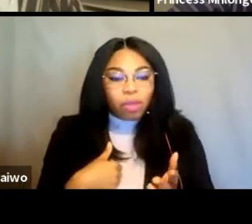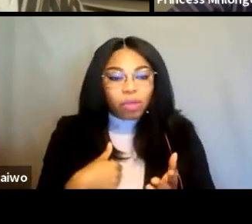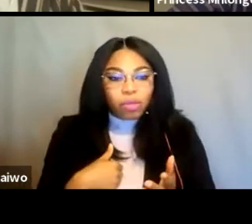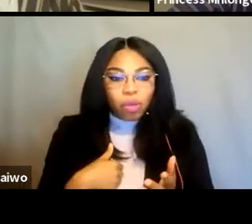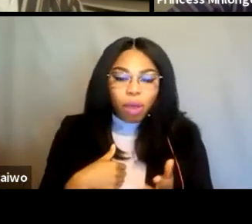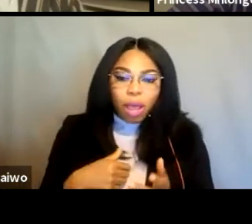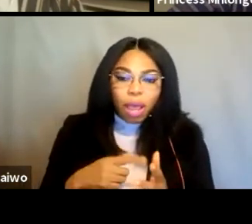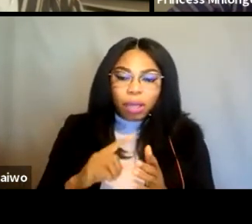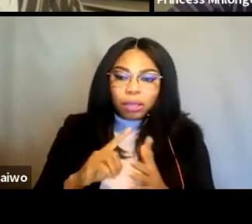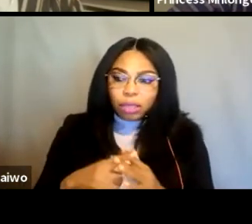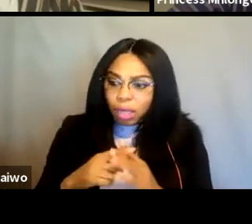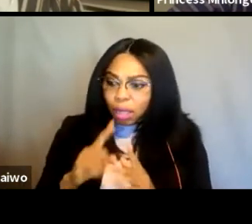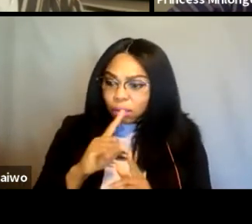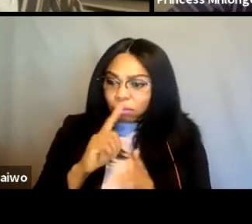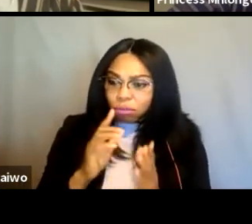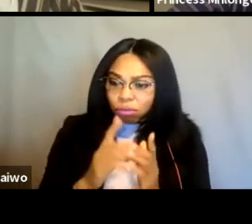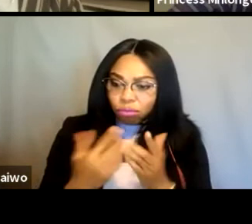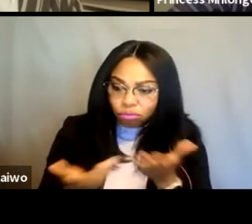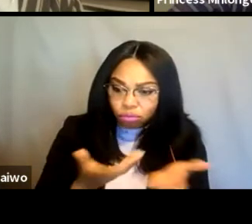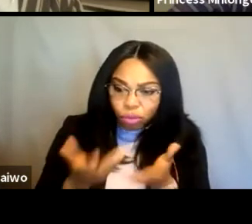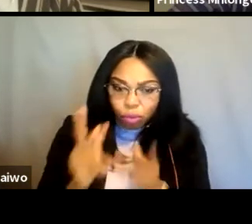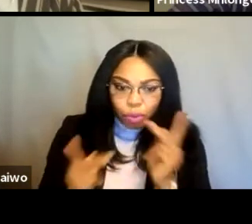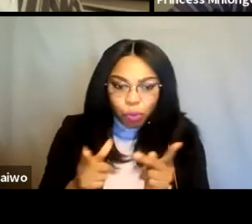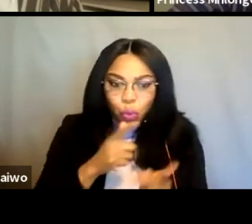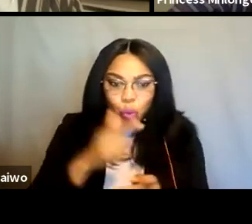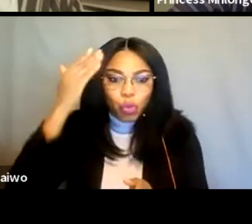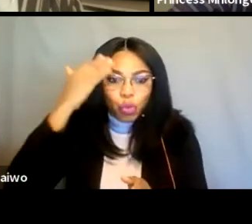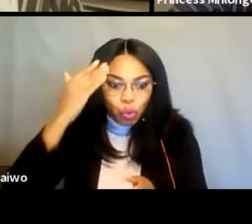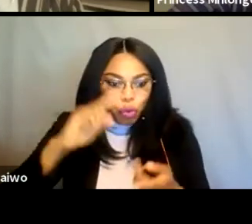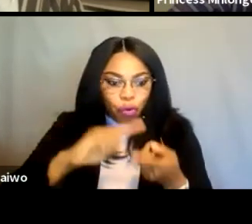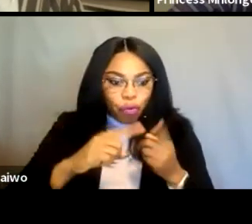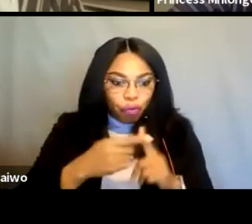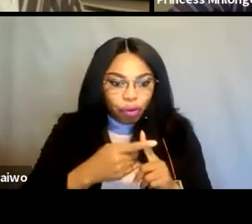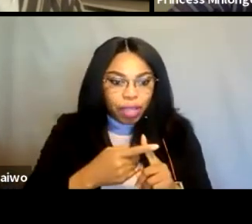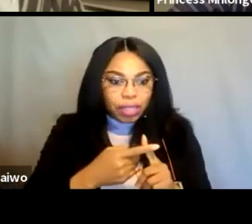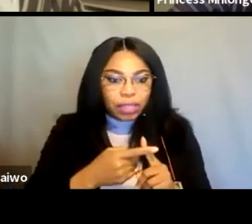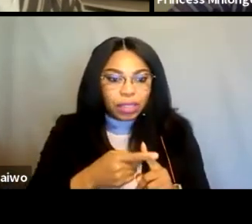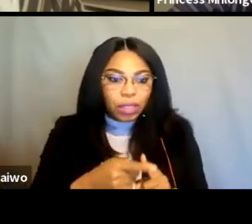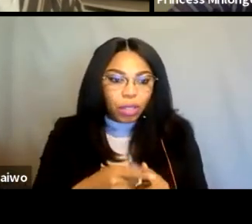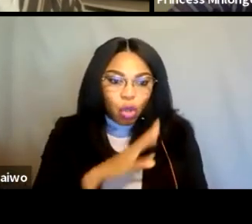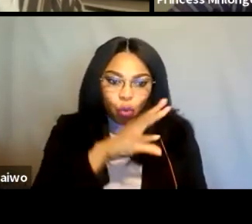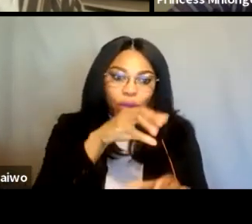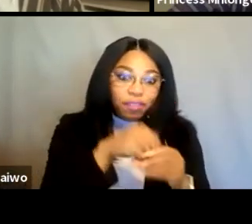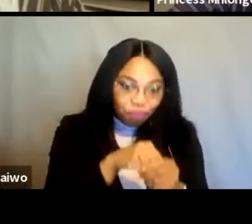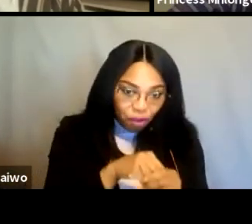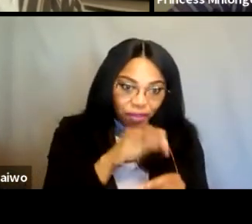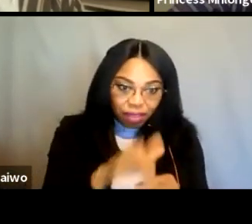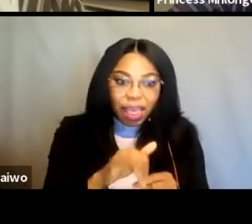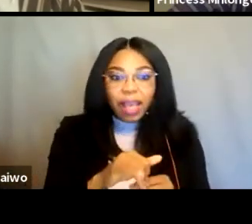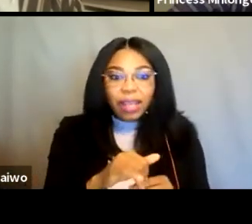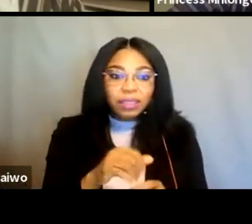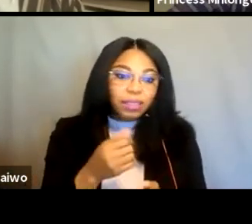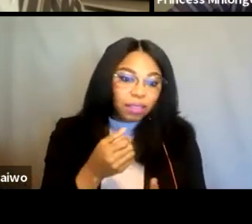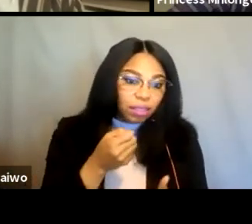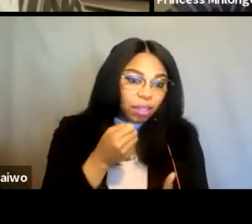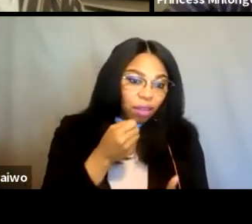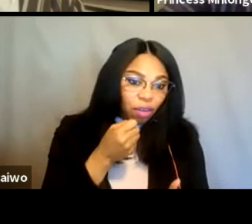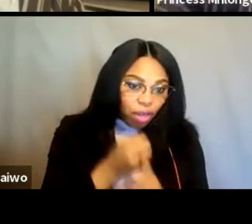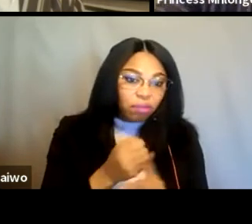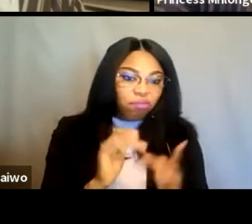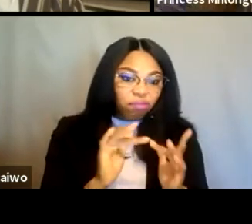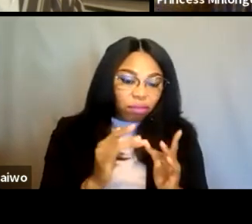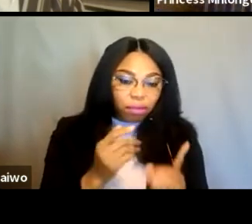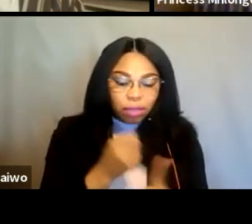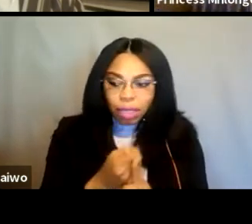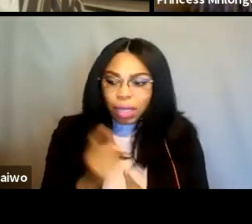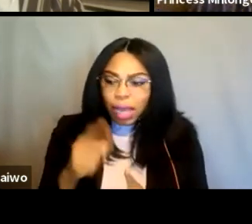I started talking to people that knew friends that were fosters in quotes, you know, and they started telling me their